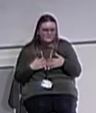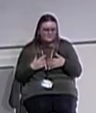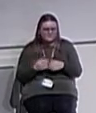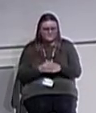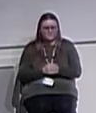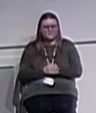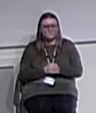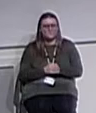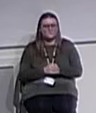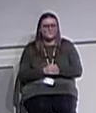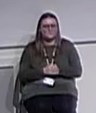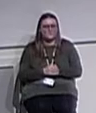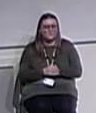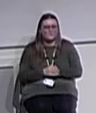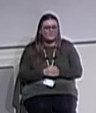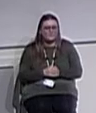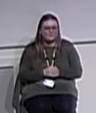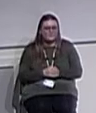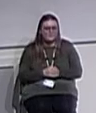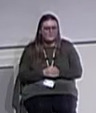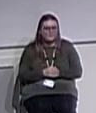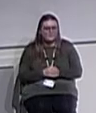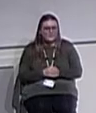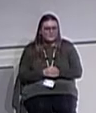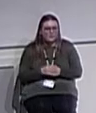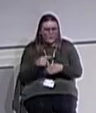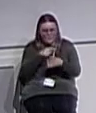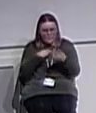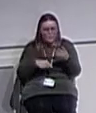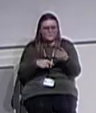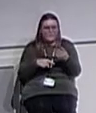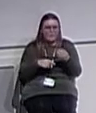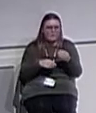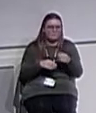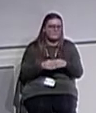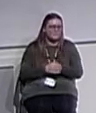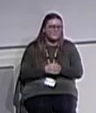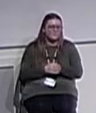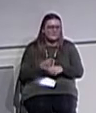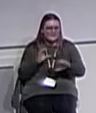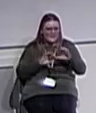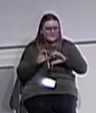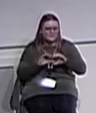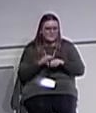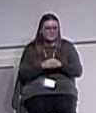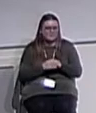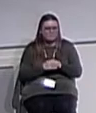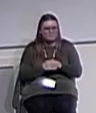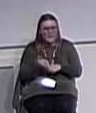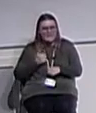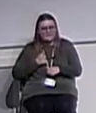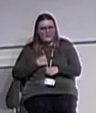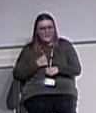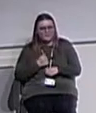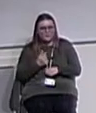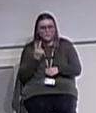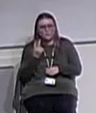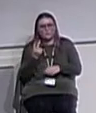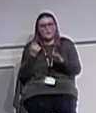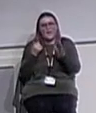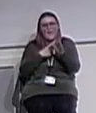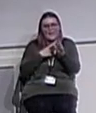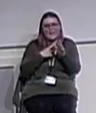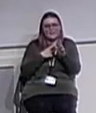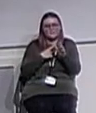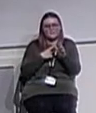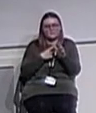believe me. So biology, chemistry, physics, and maths. So if you're doing two of those, we expect you to get two A's in those two to hard